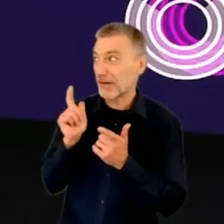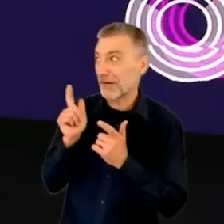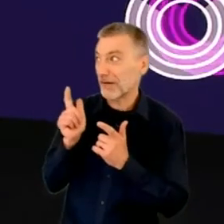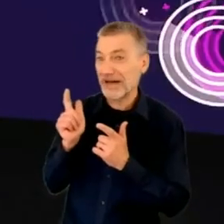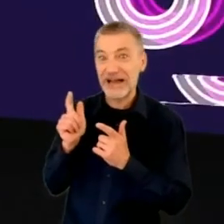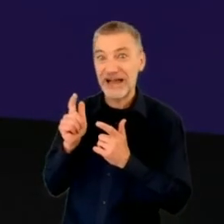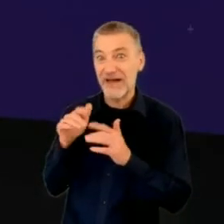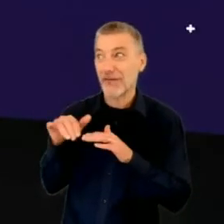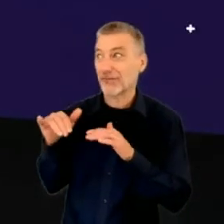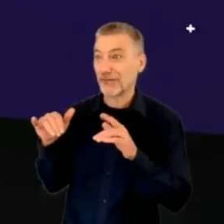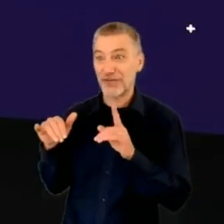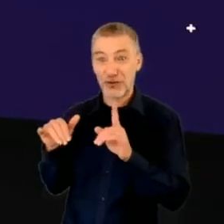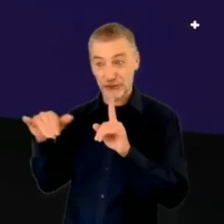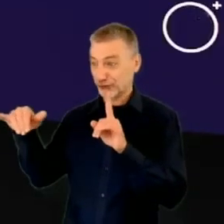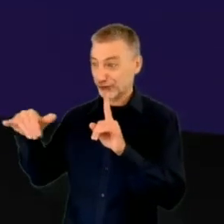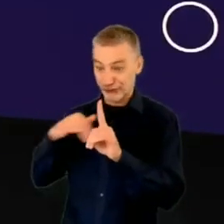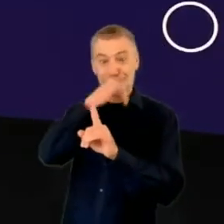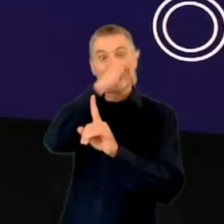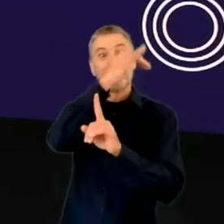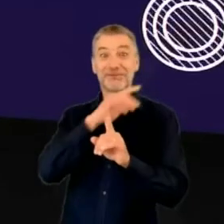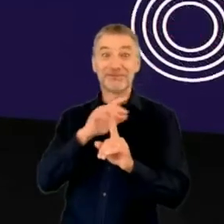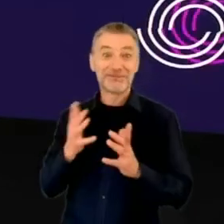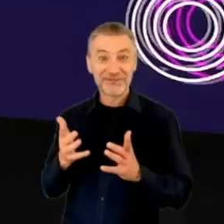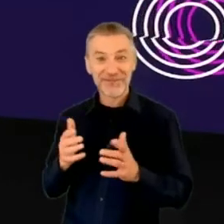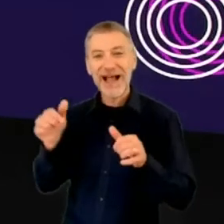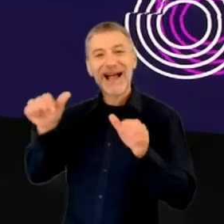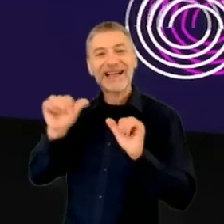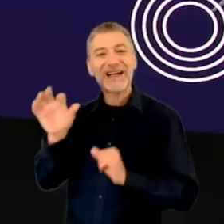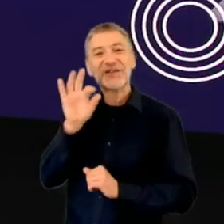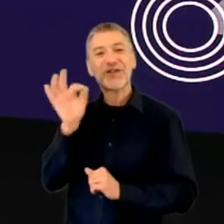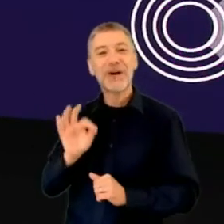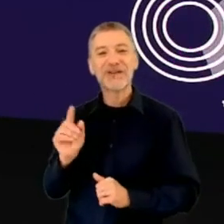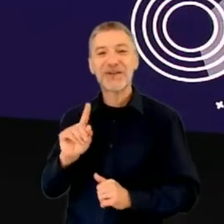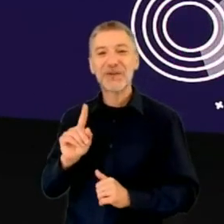talking. But we'll go over to you, Alithia. I've got a question for you, and that's and